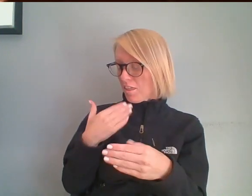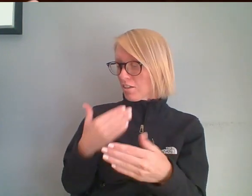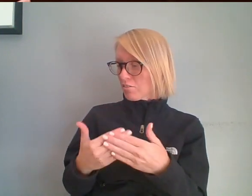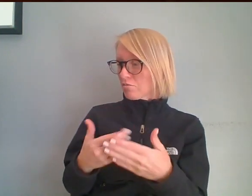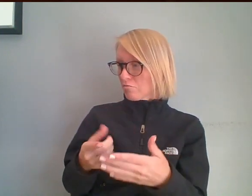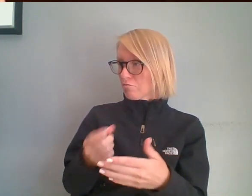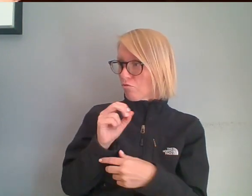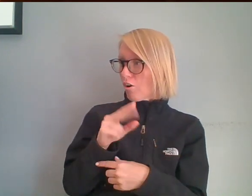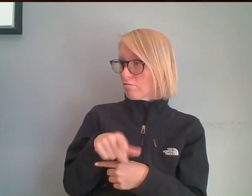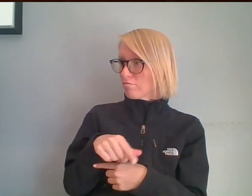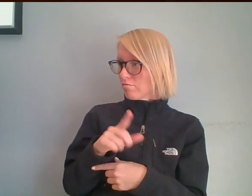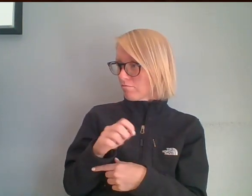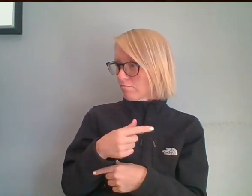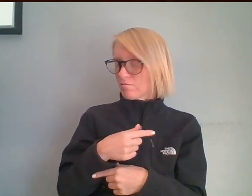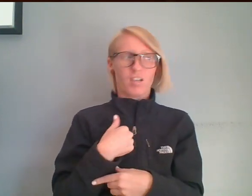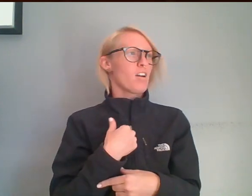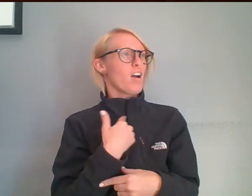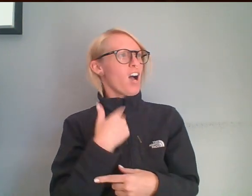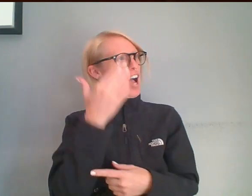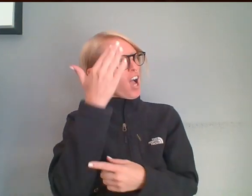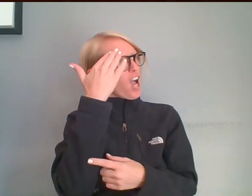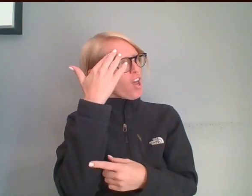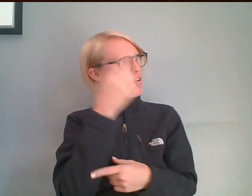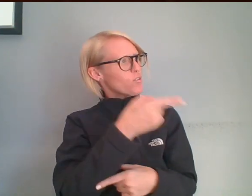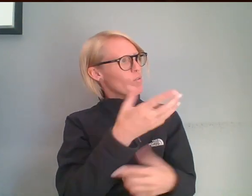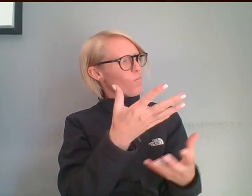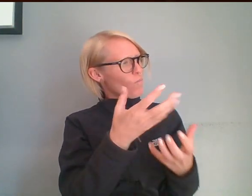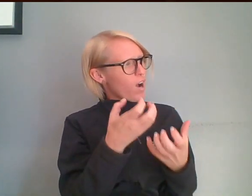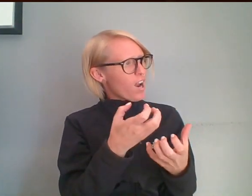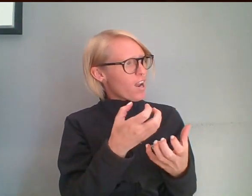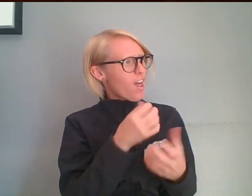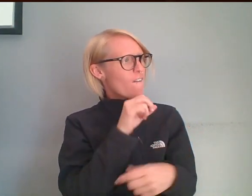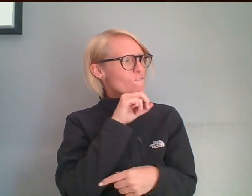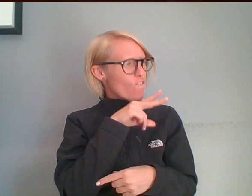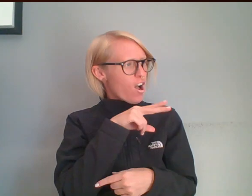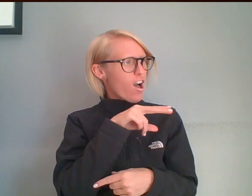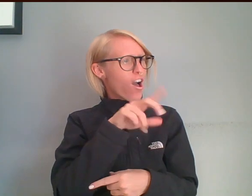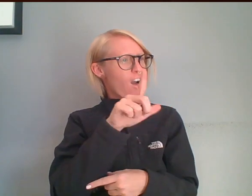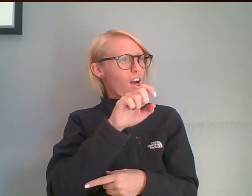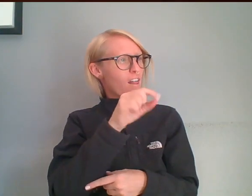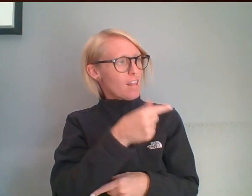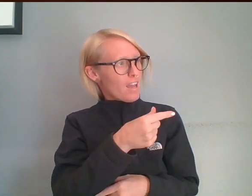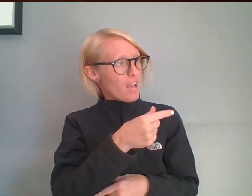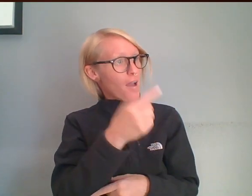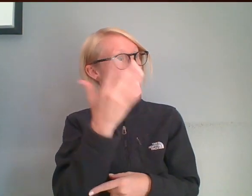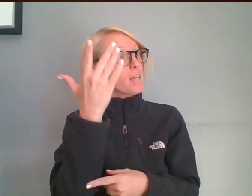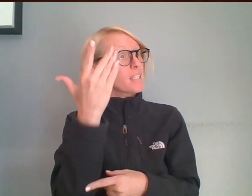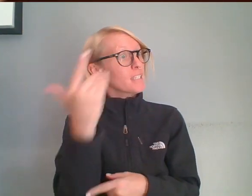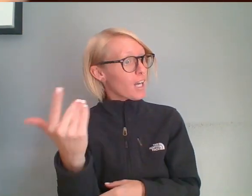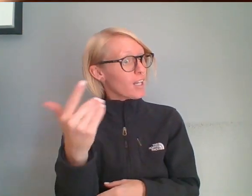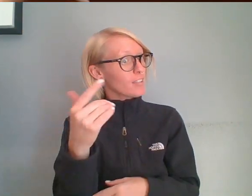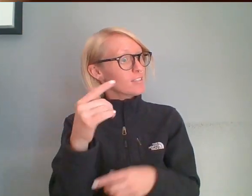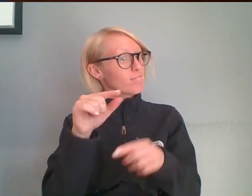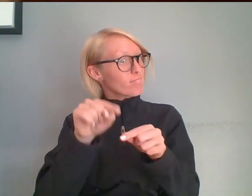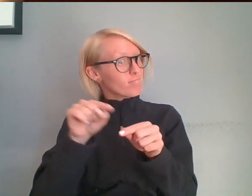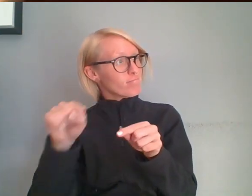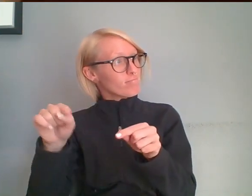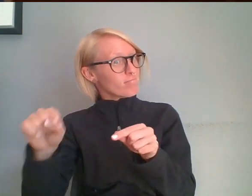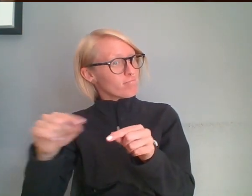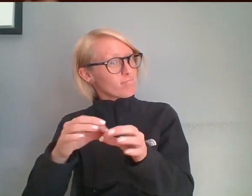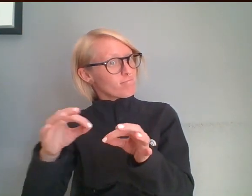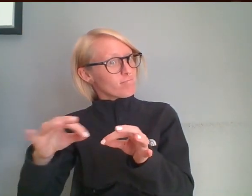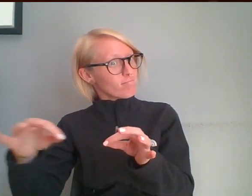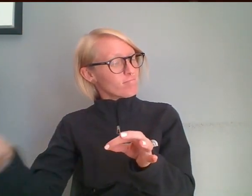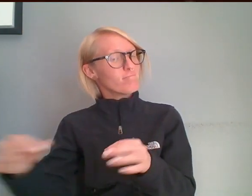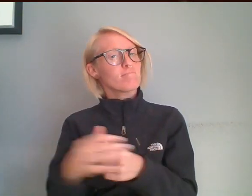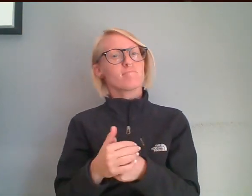And the person will look at you and say, I knew you wanted a frog's leg because. So whatever you find, the person who